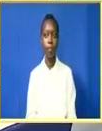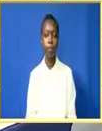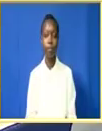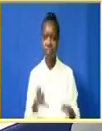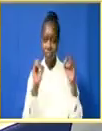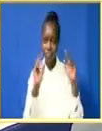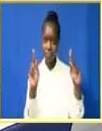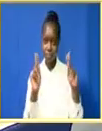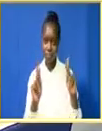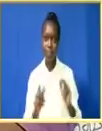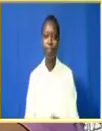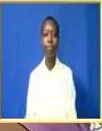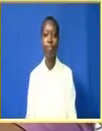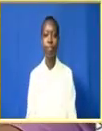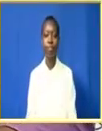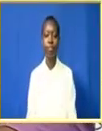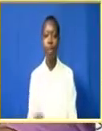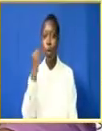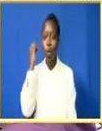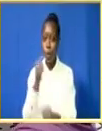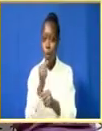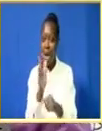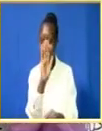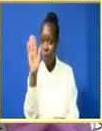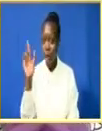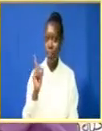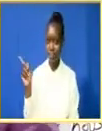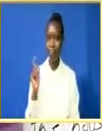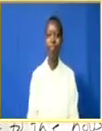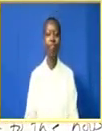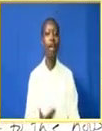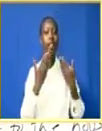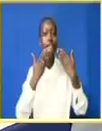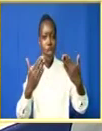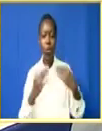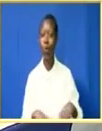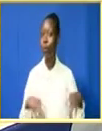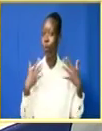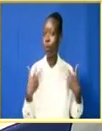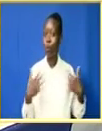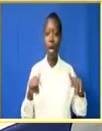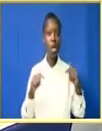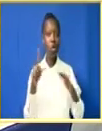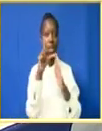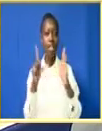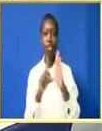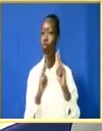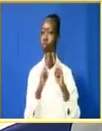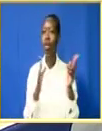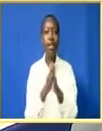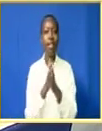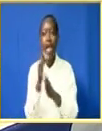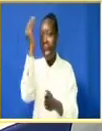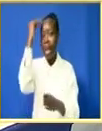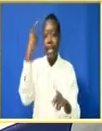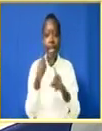Okay. Yes. That is your assignment for today. Thank you. Wow, okay. Today's lesson was quite interesting. Just learning the